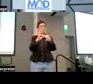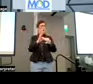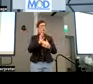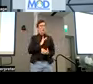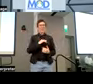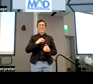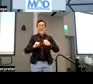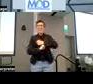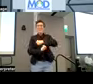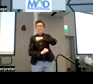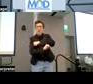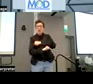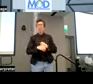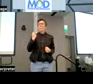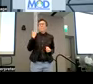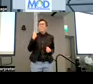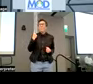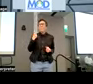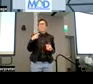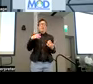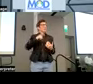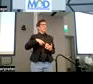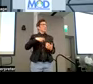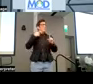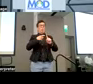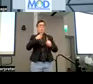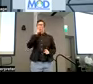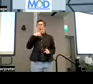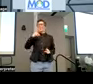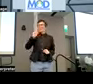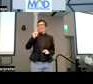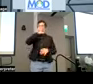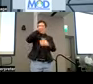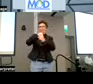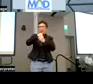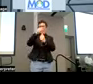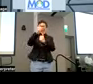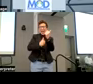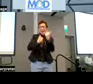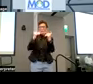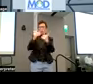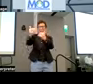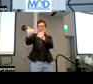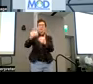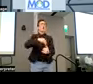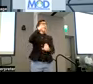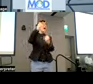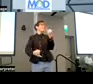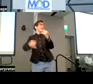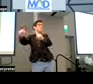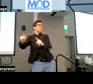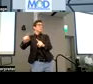its core, people with disabilities have to be involved at every single stage of this, not brought in at the end as testers,